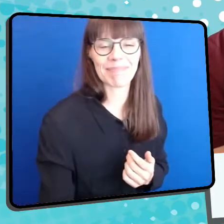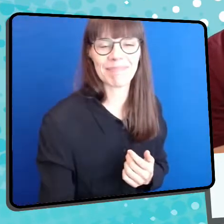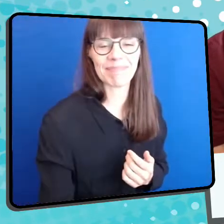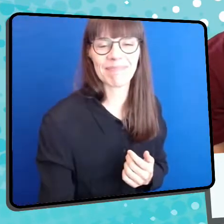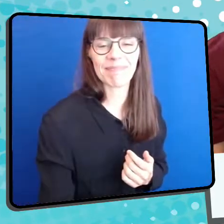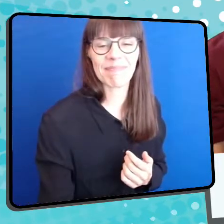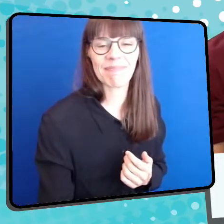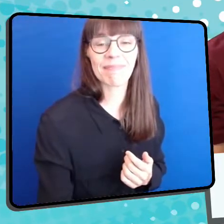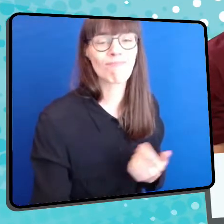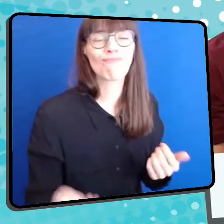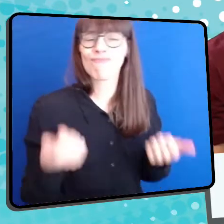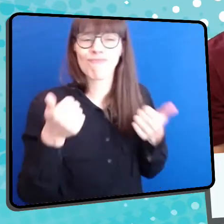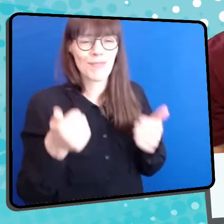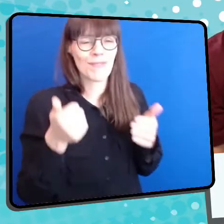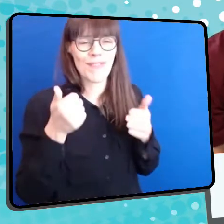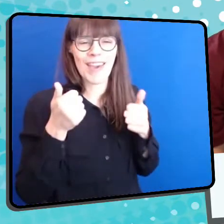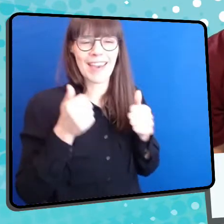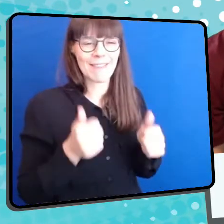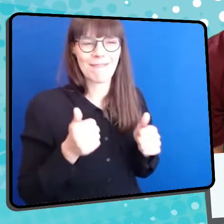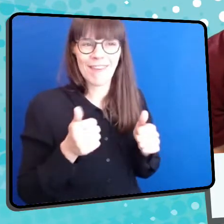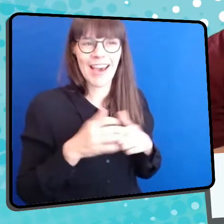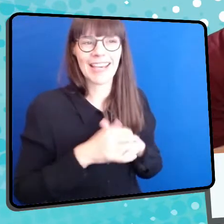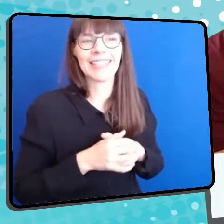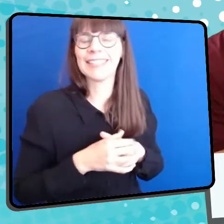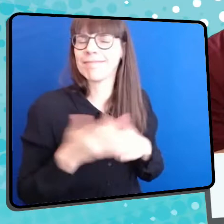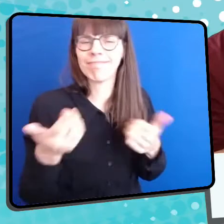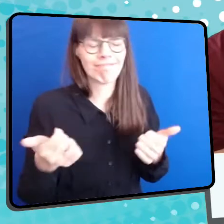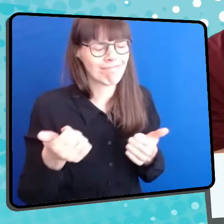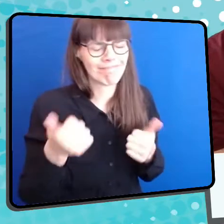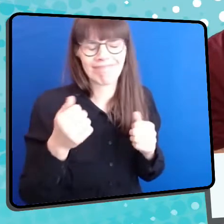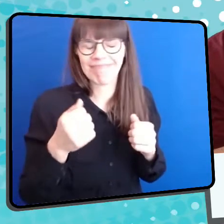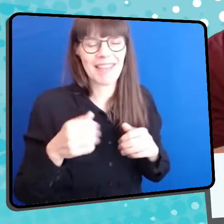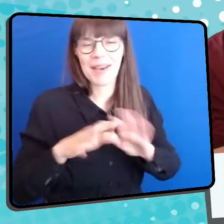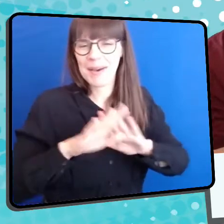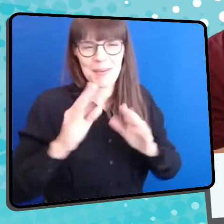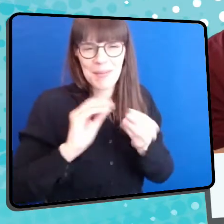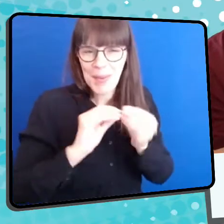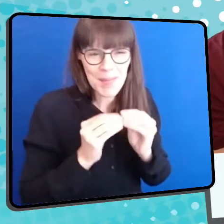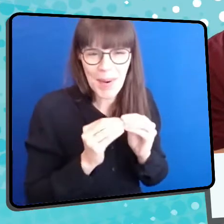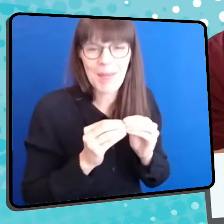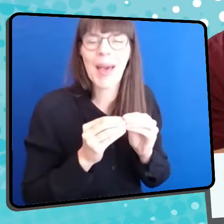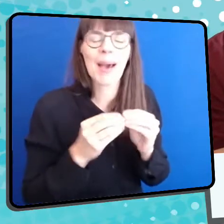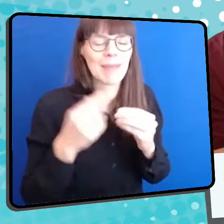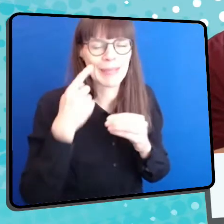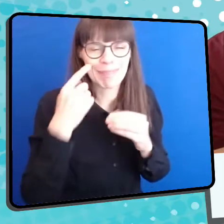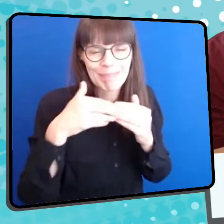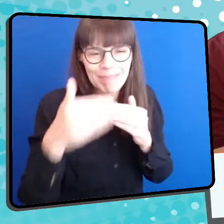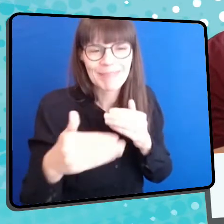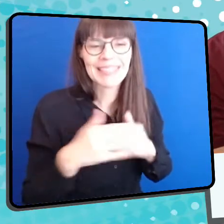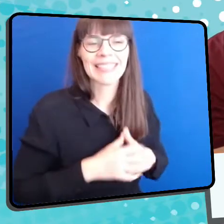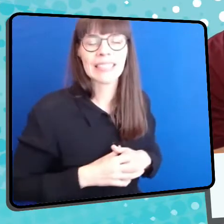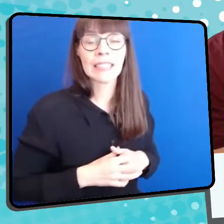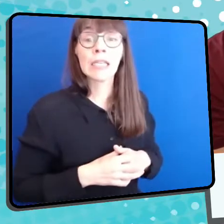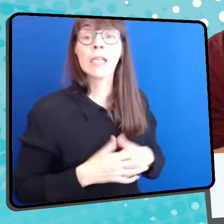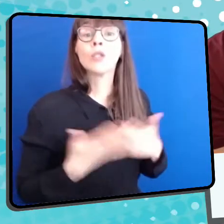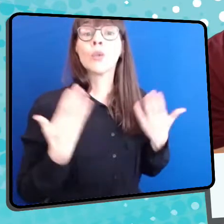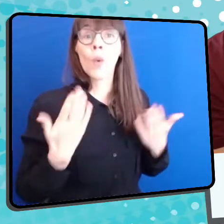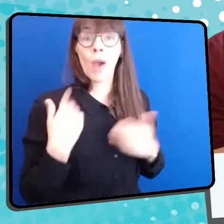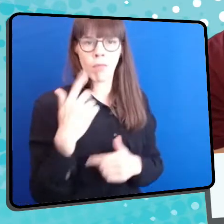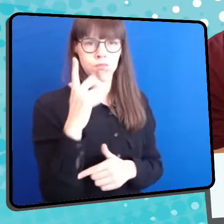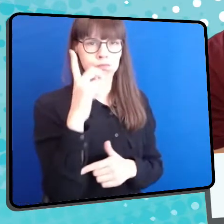will take that into account when we hear these answers back. So amazing. So I'll kick off. You'll get a question